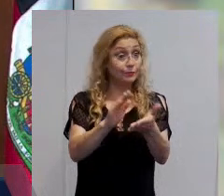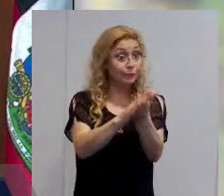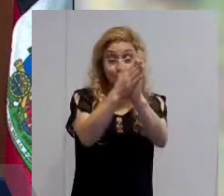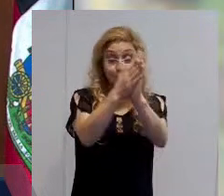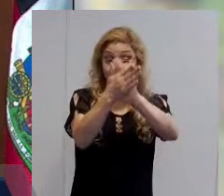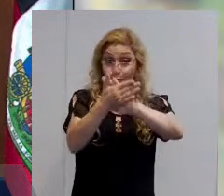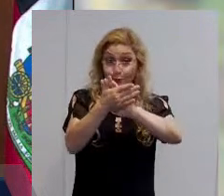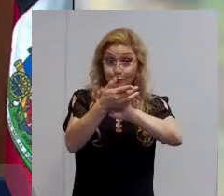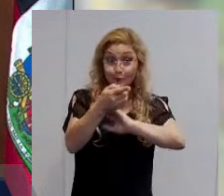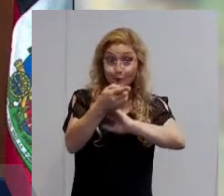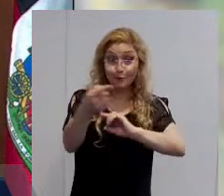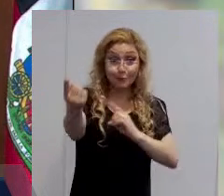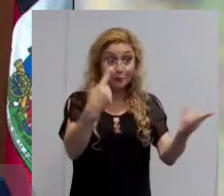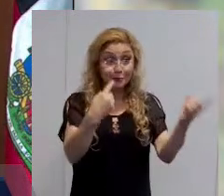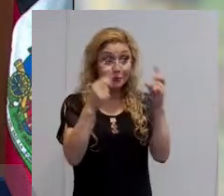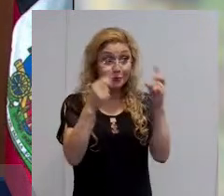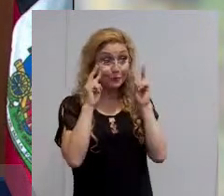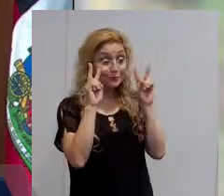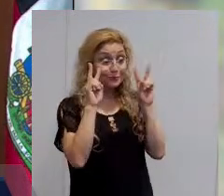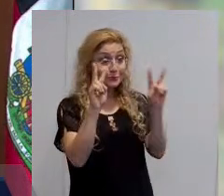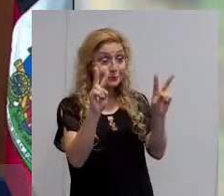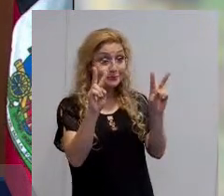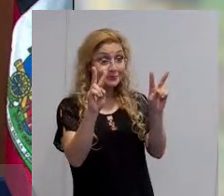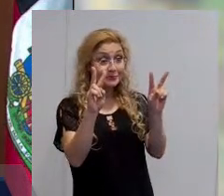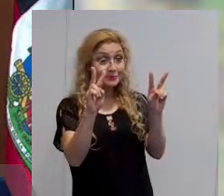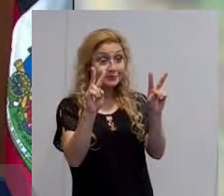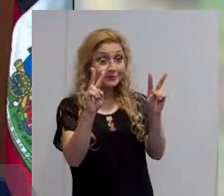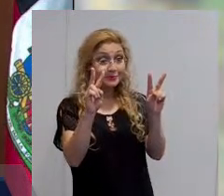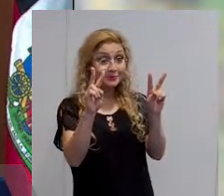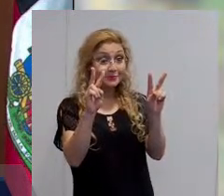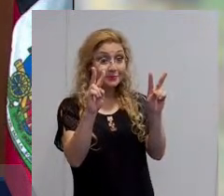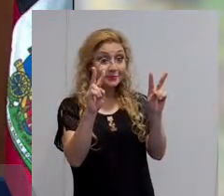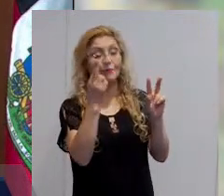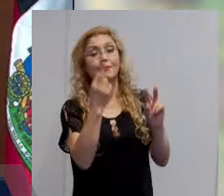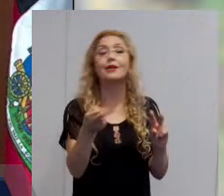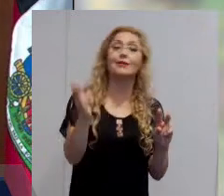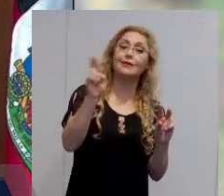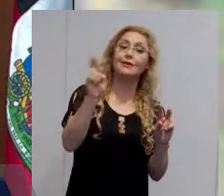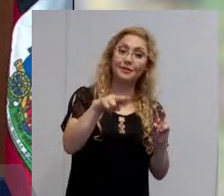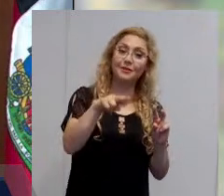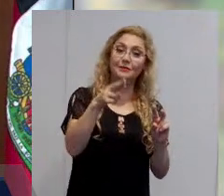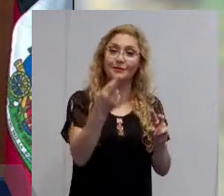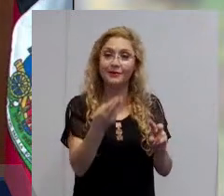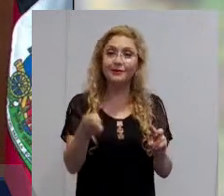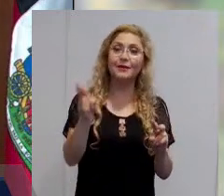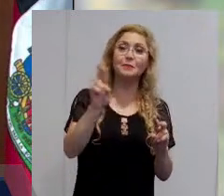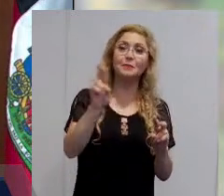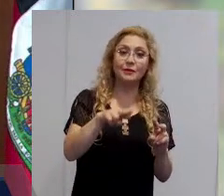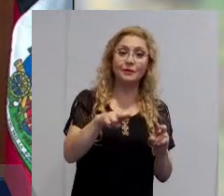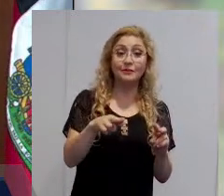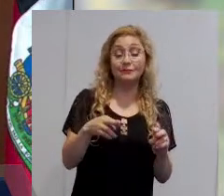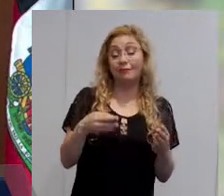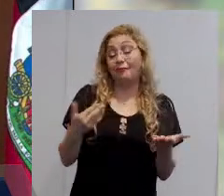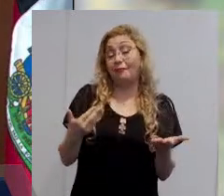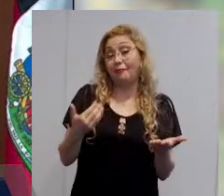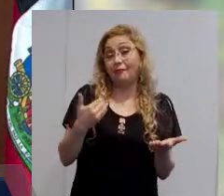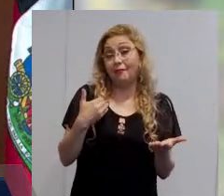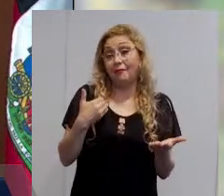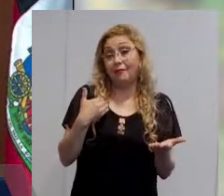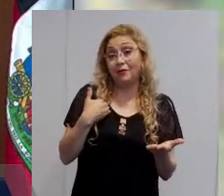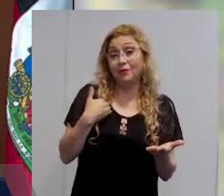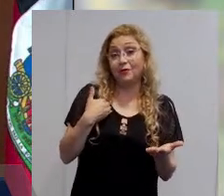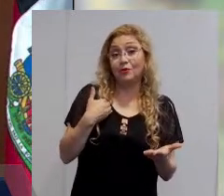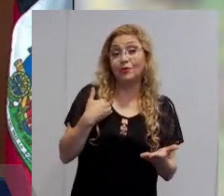And if we've all come here to listen to these discourses and once again repeat